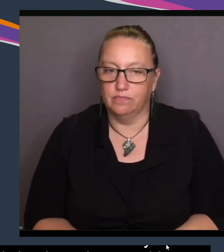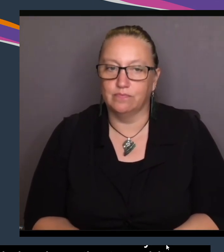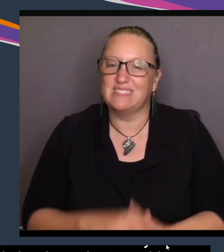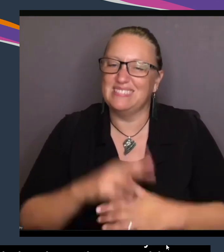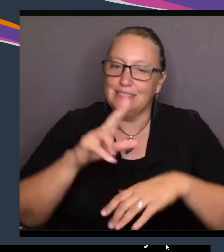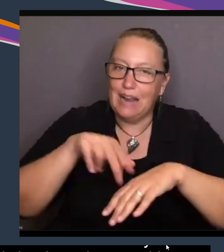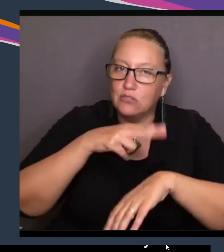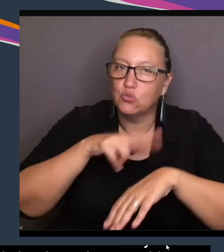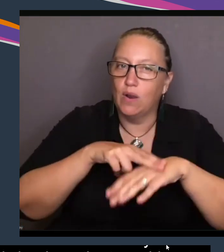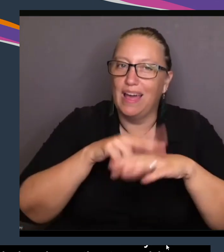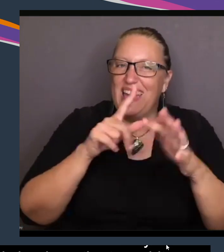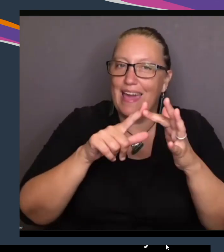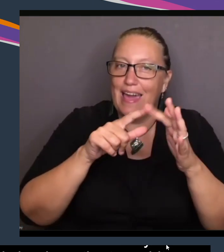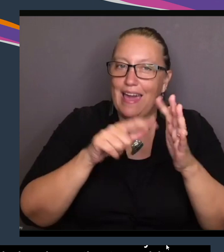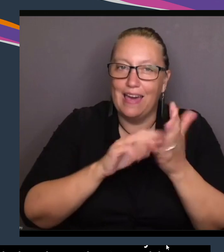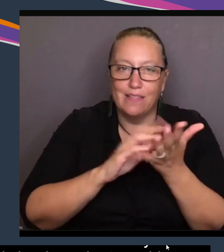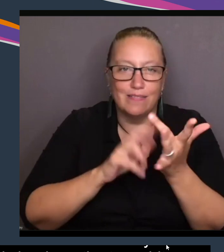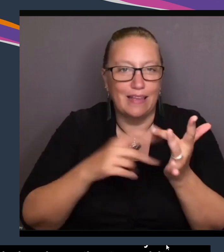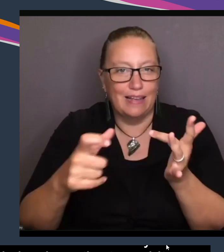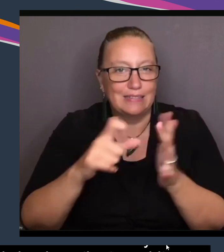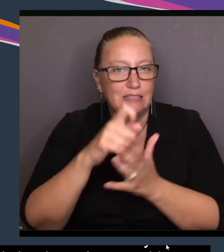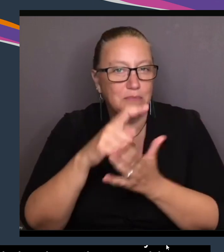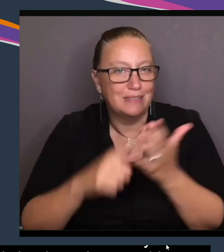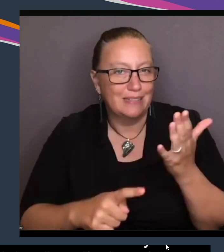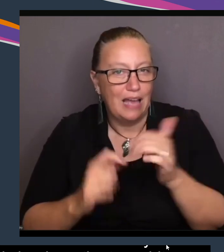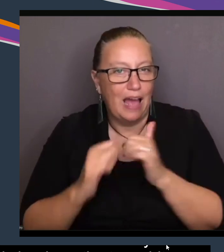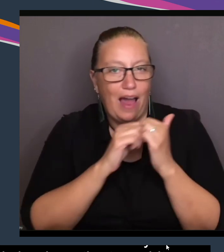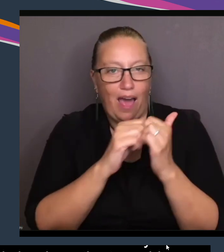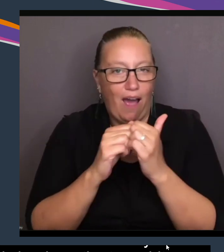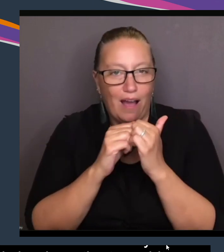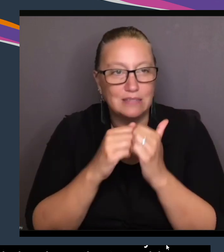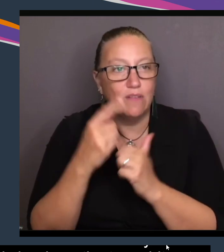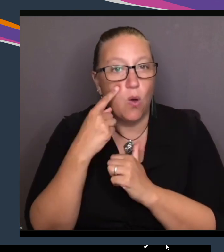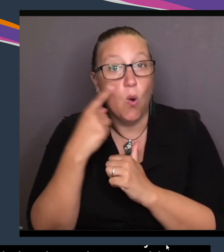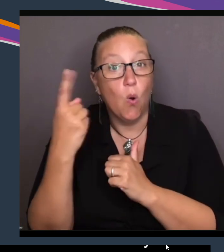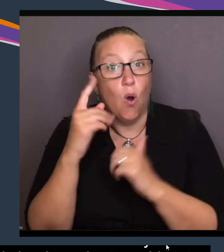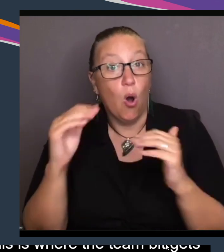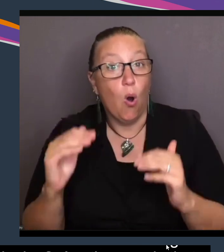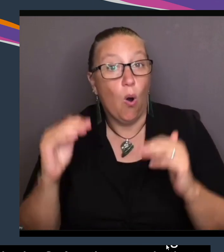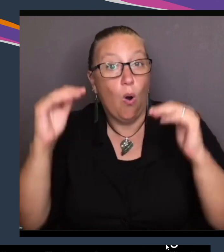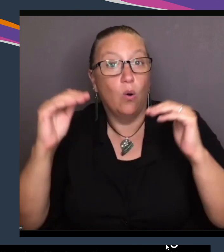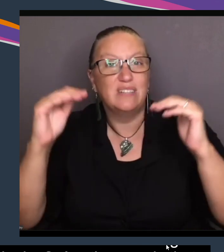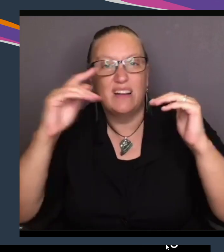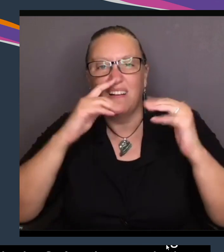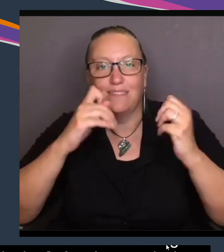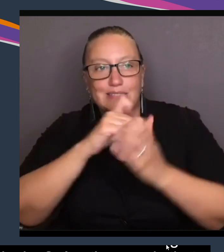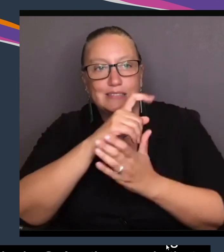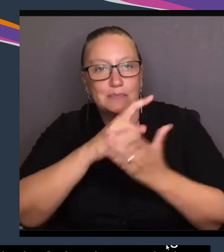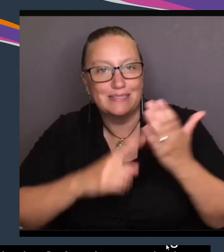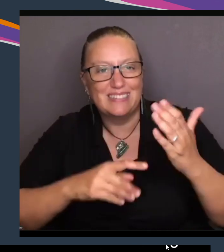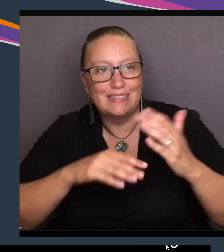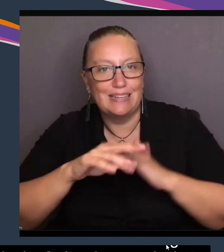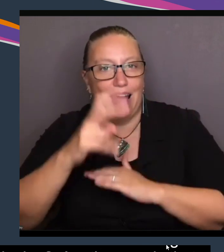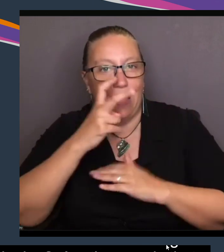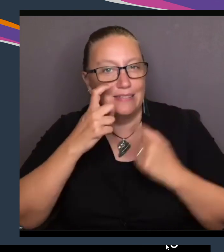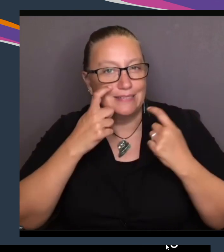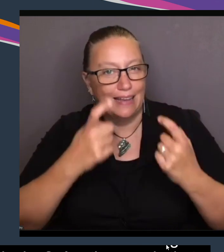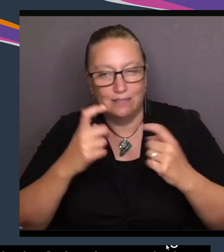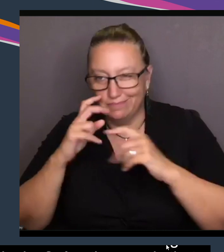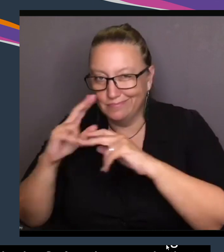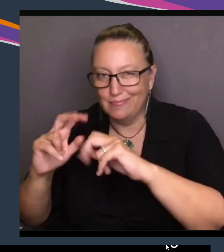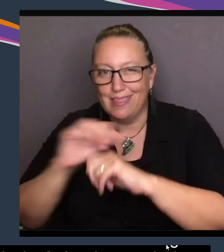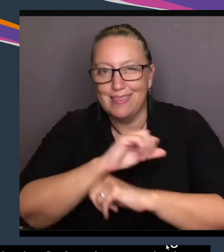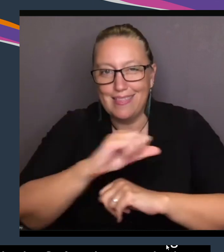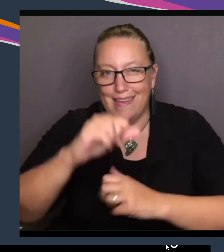looking at the experiences of older people with disability in aged care, for example. And so I think the best way we